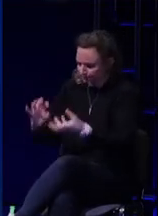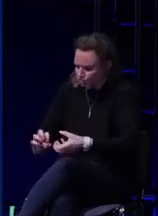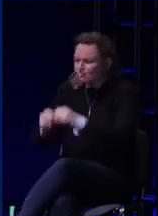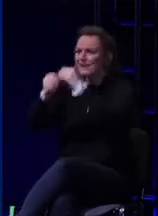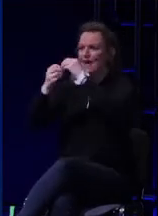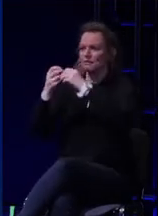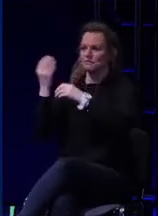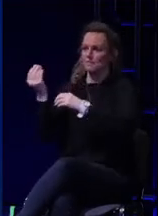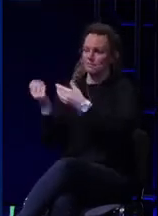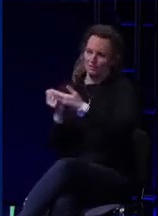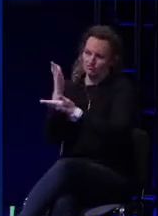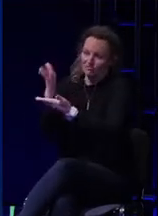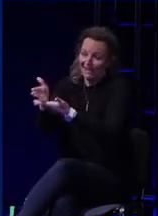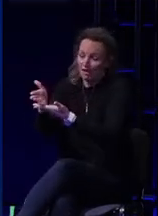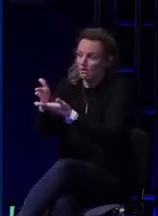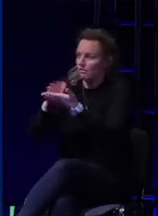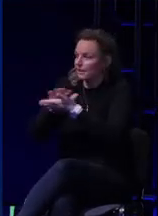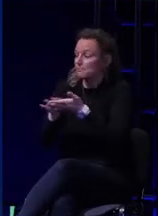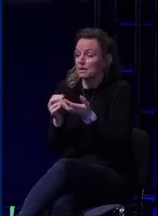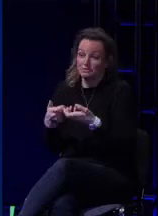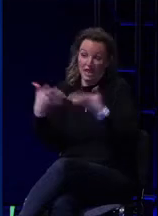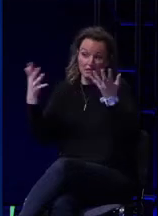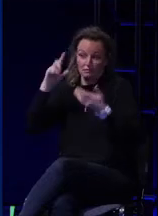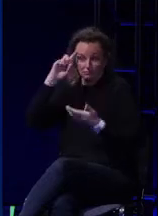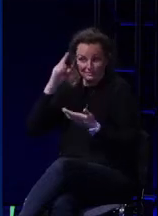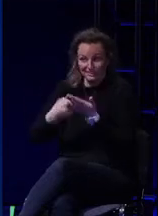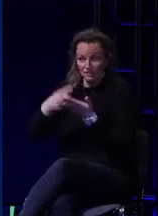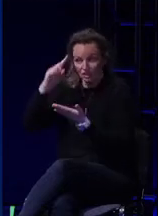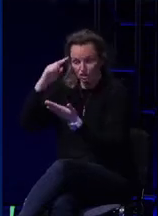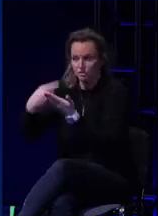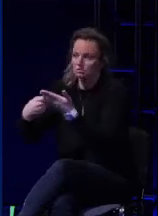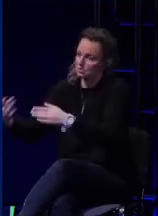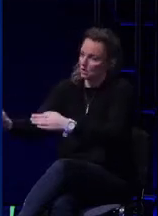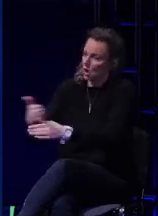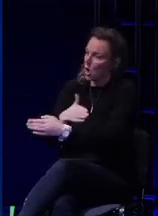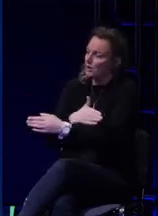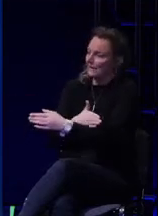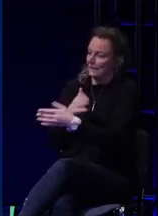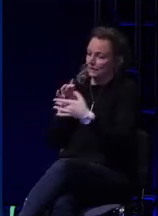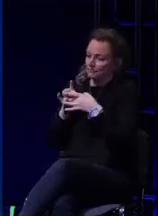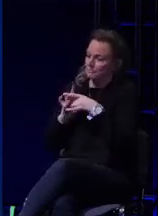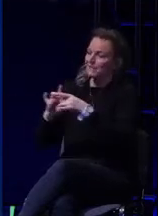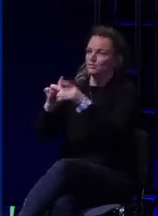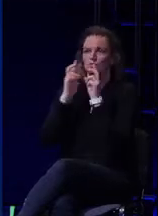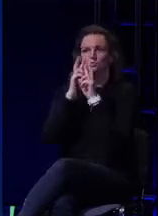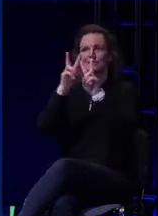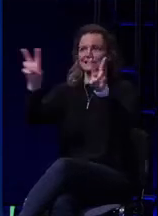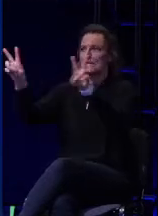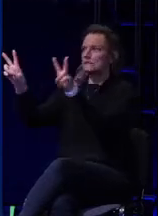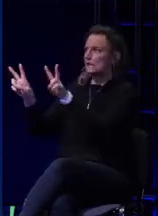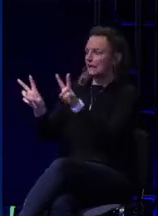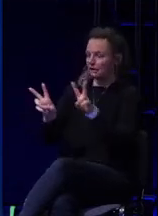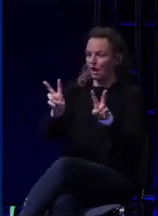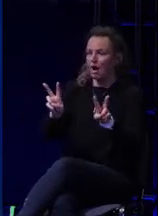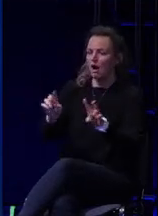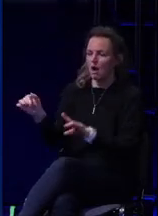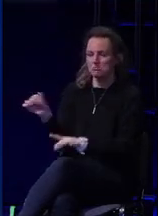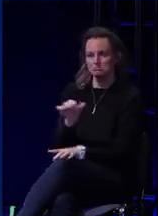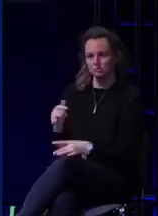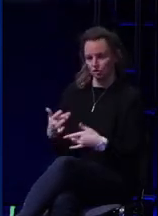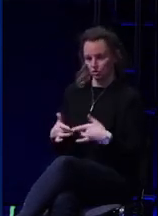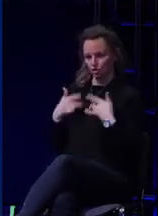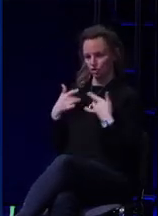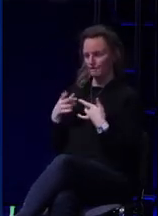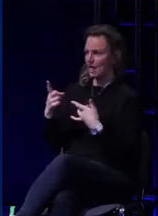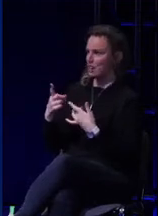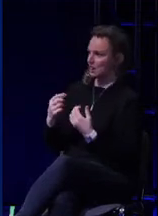means that any kind of choices that you make quite early on with regards to aesthetic should feel,